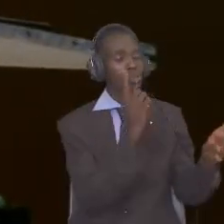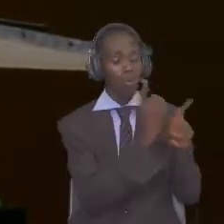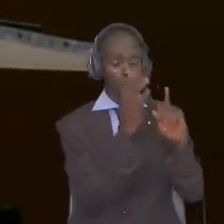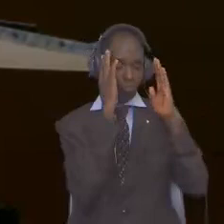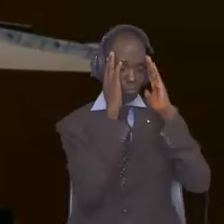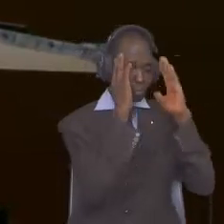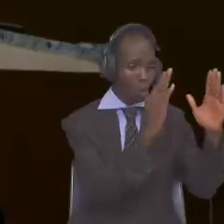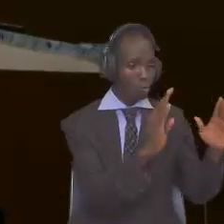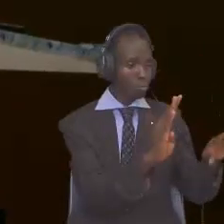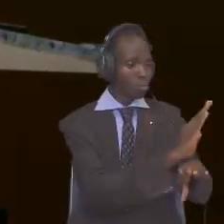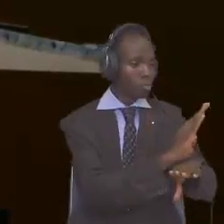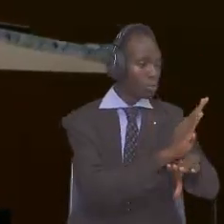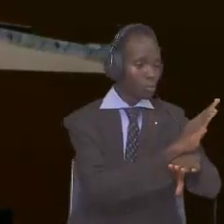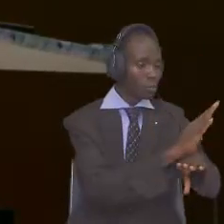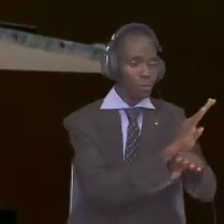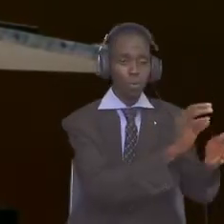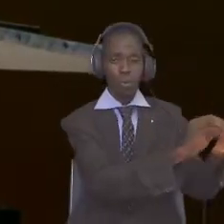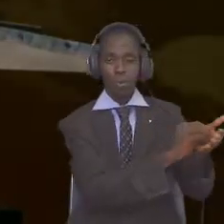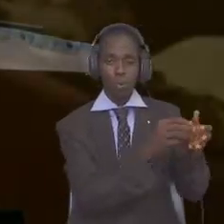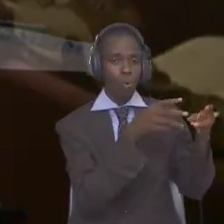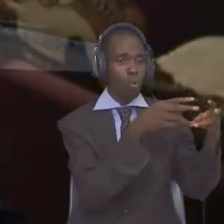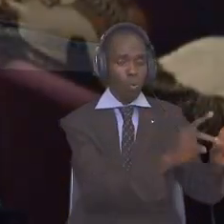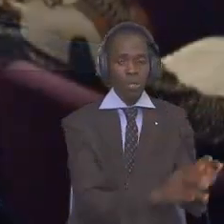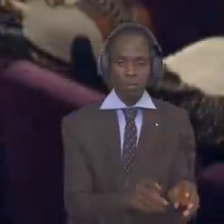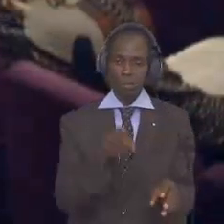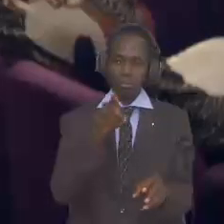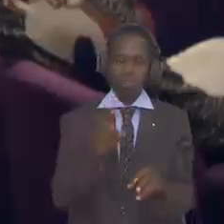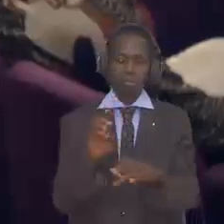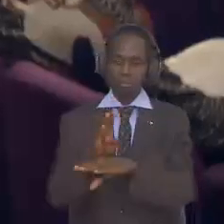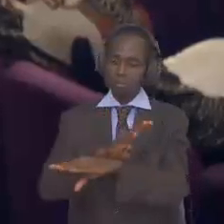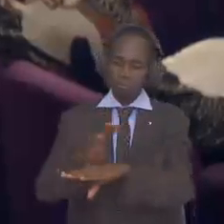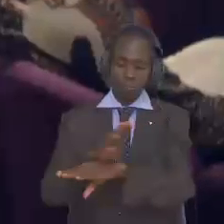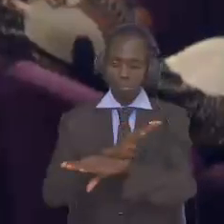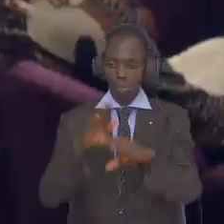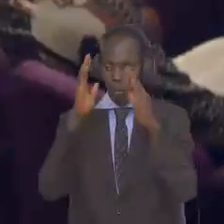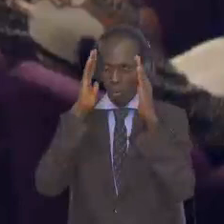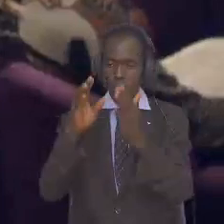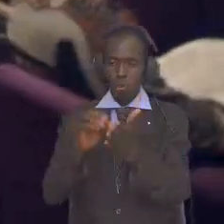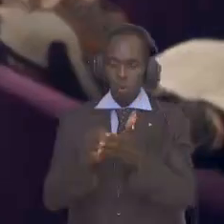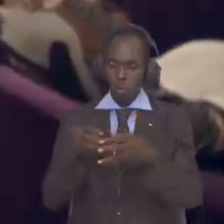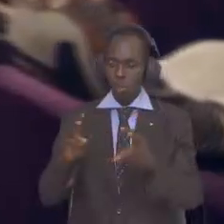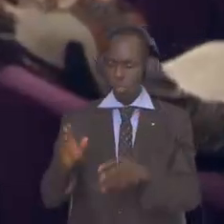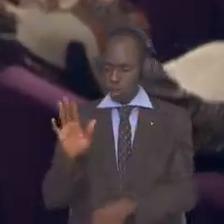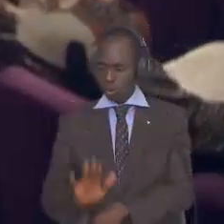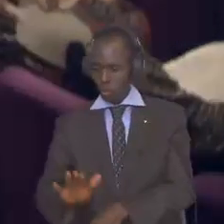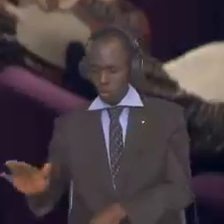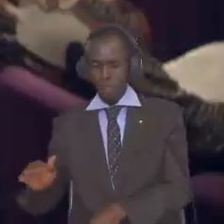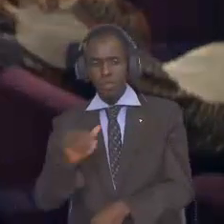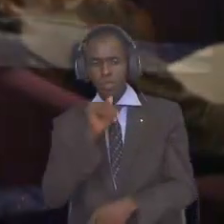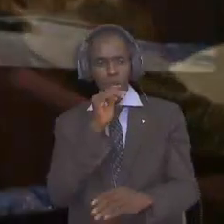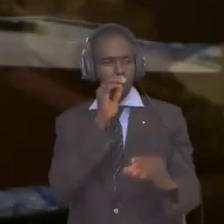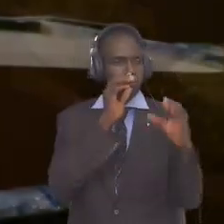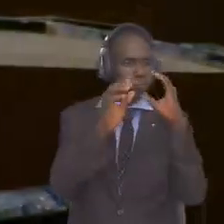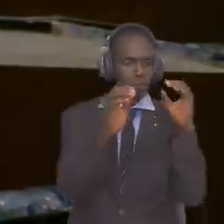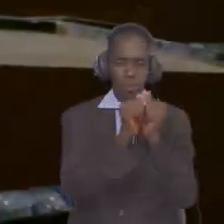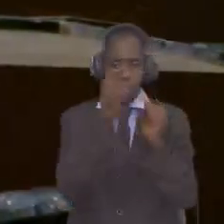and occupied and involved with what they want to do. The children are not in good communication with their parents. No